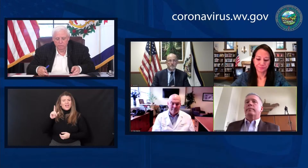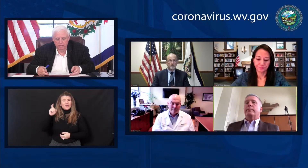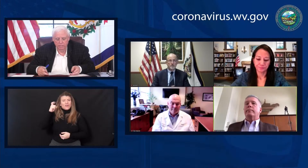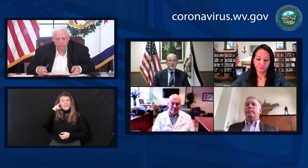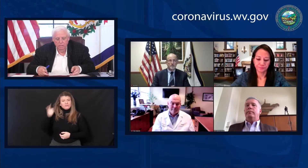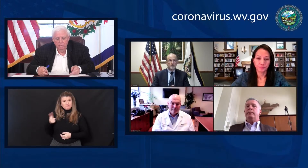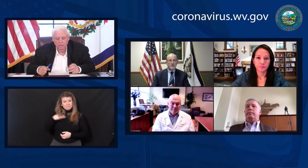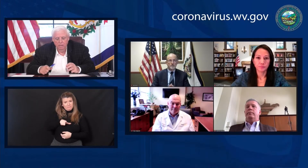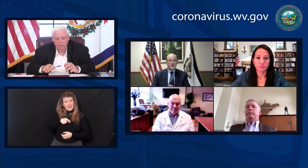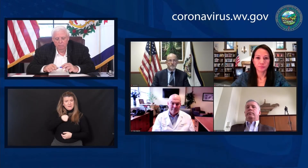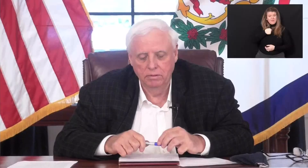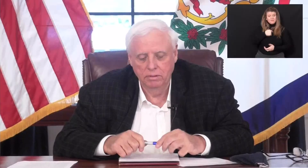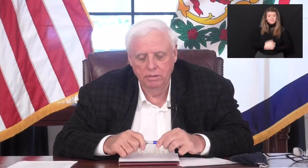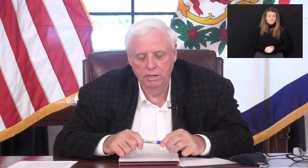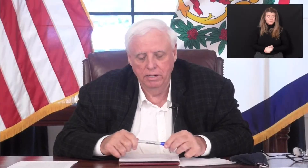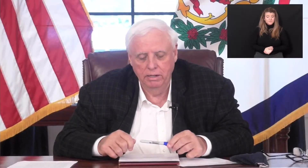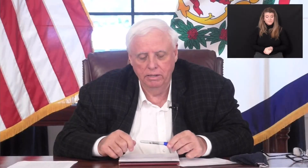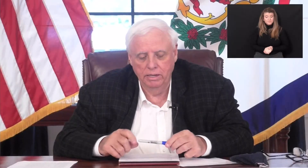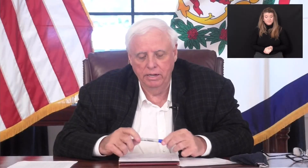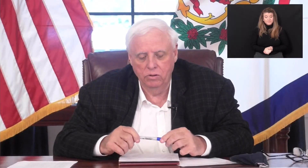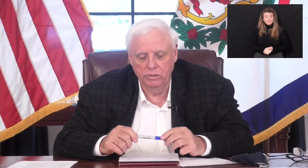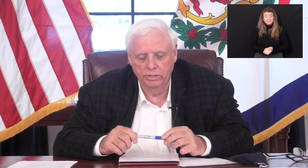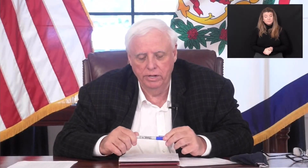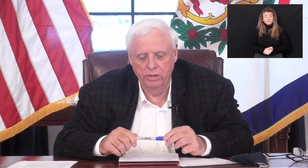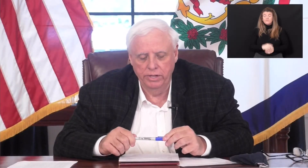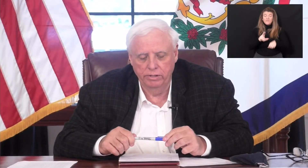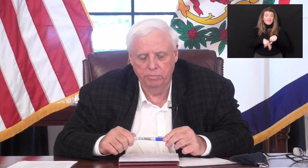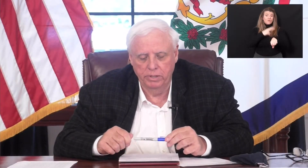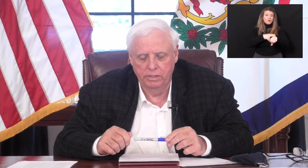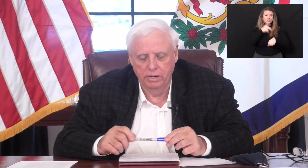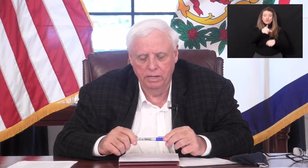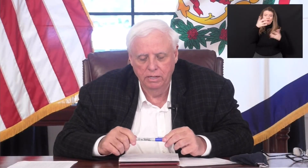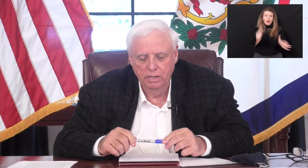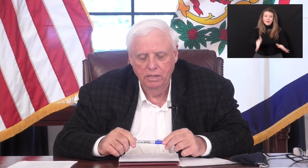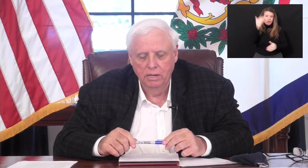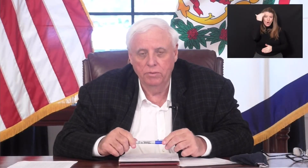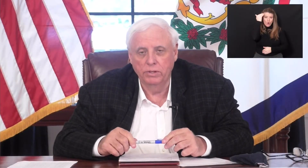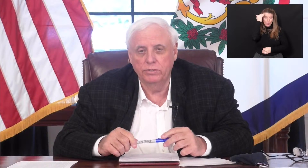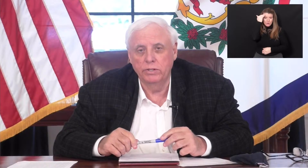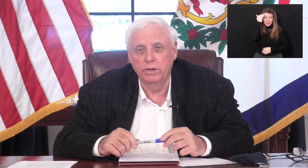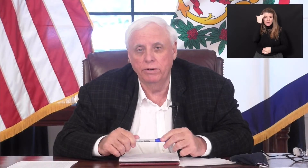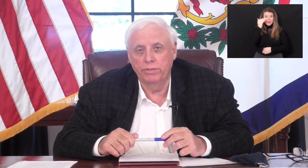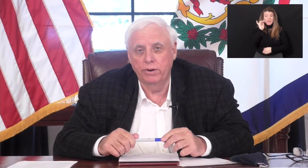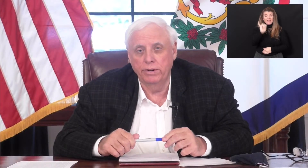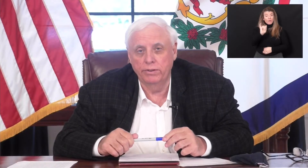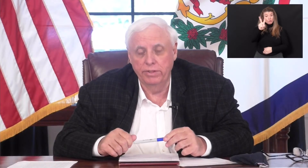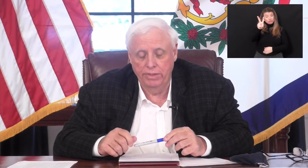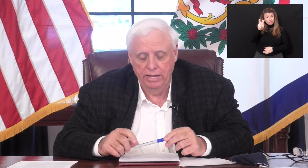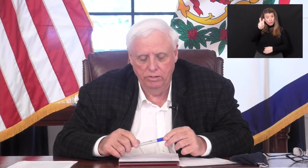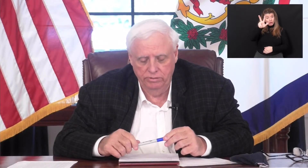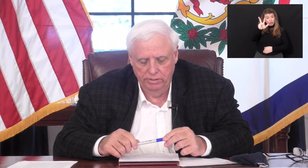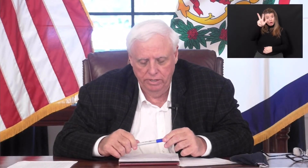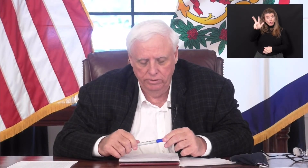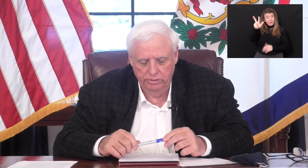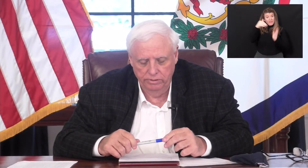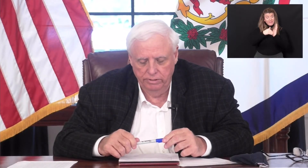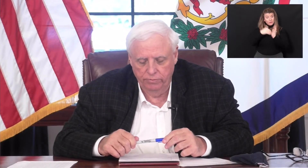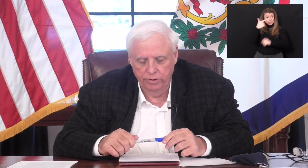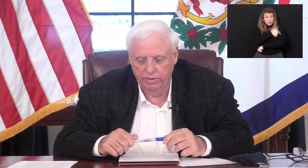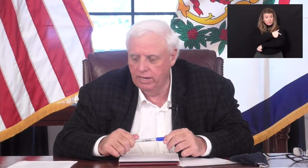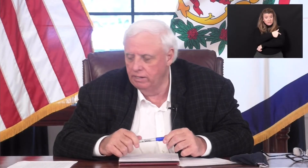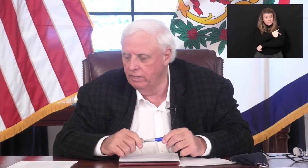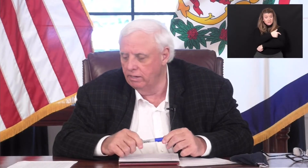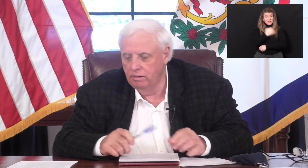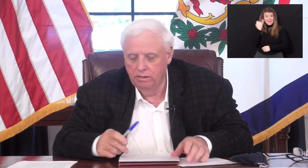Just one second. And Kenny, of course, you know this, but of those 233,000 doses, if